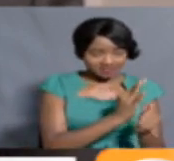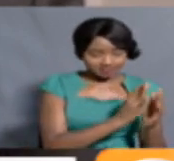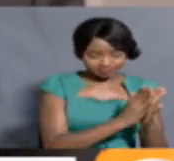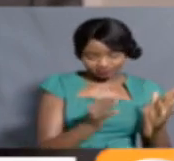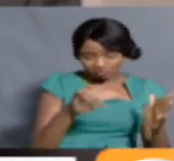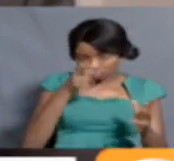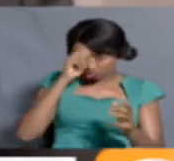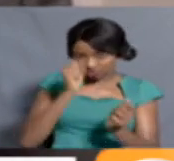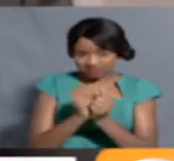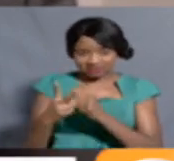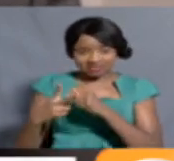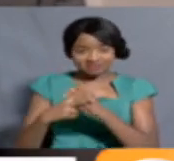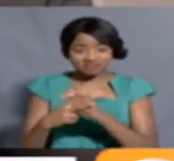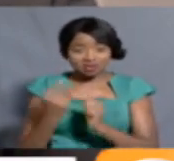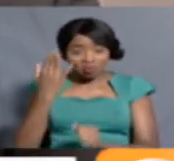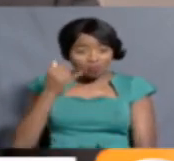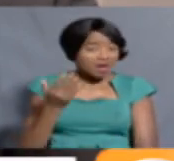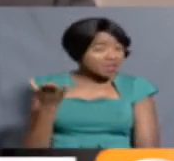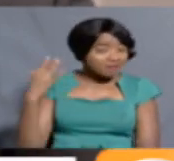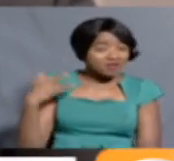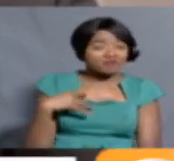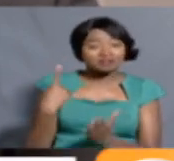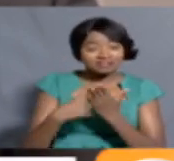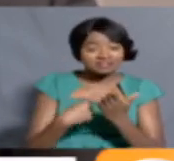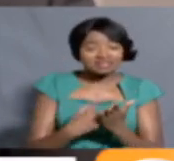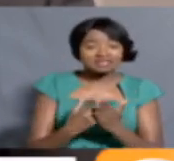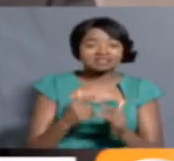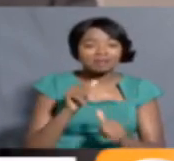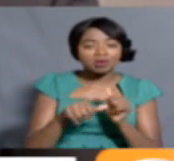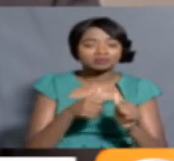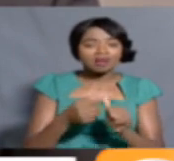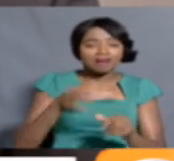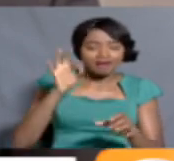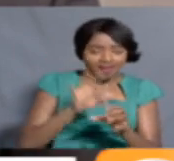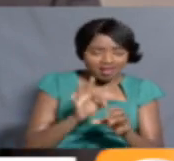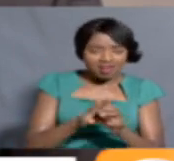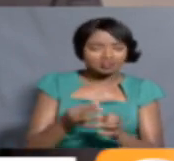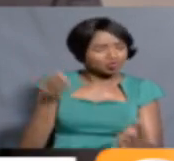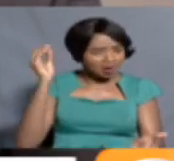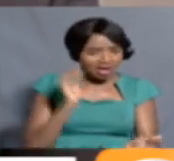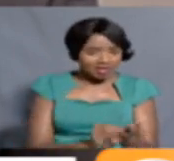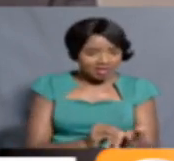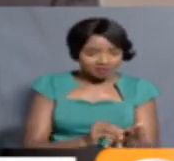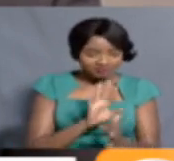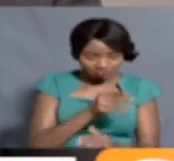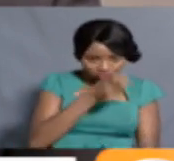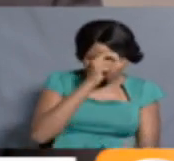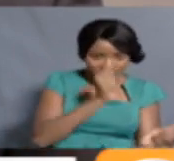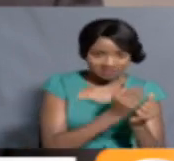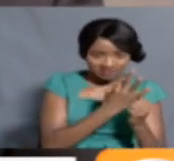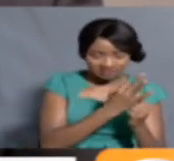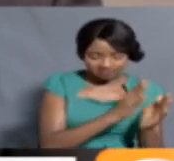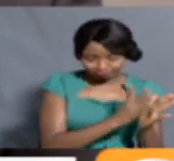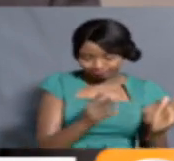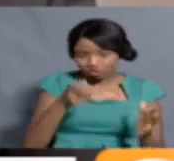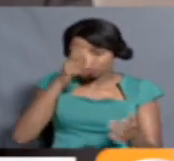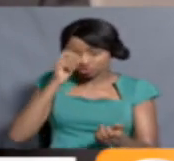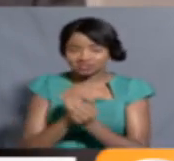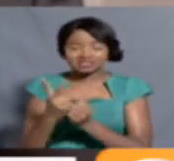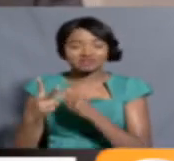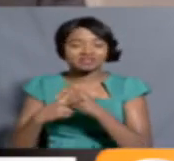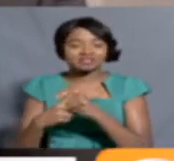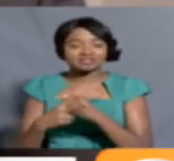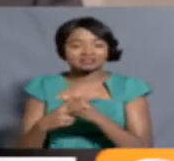about the re-election from 2013 to 2017. If the president then was concerned about a